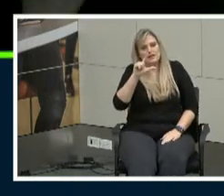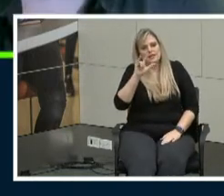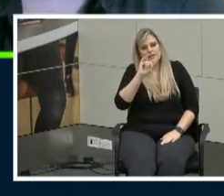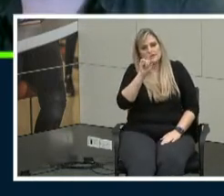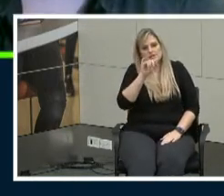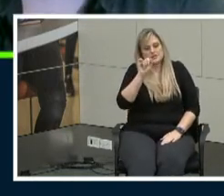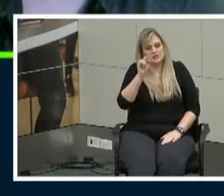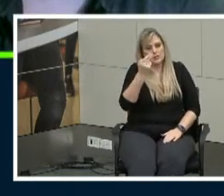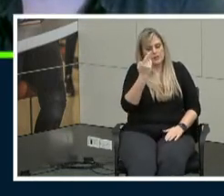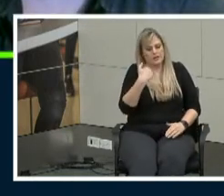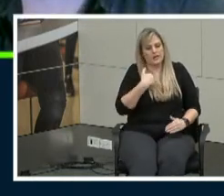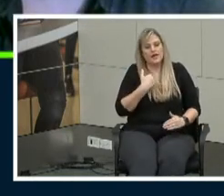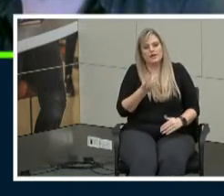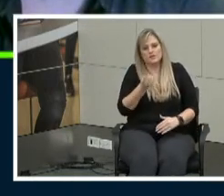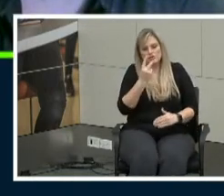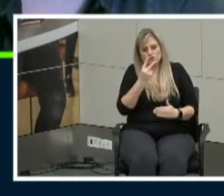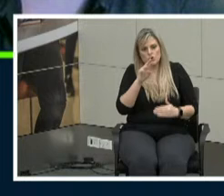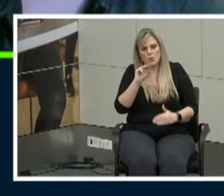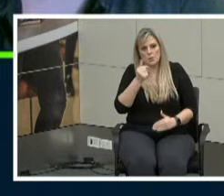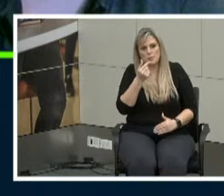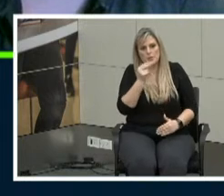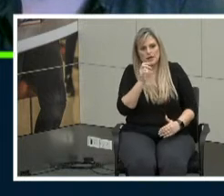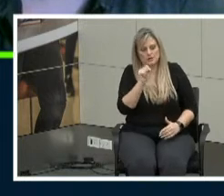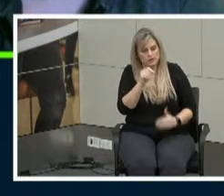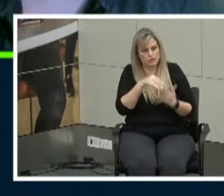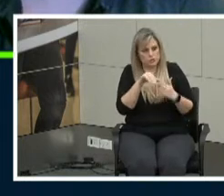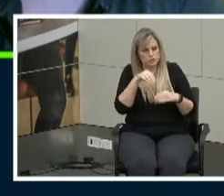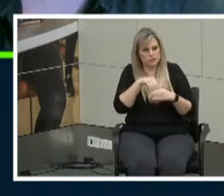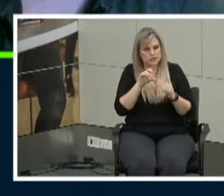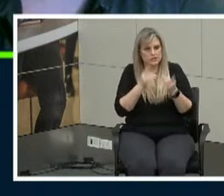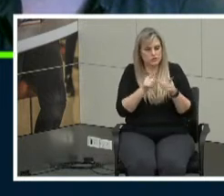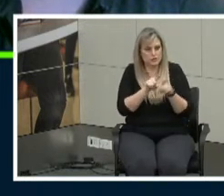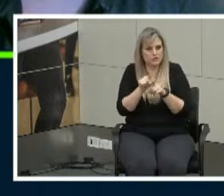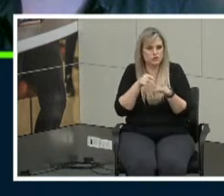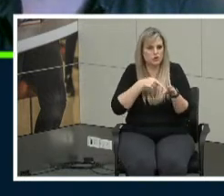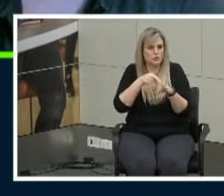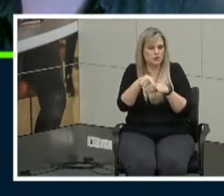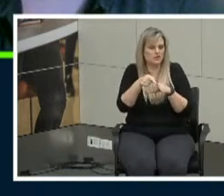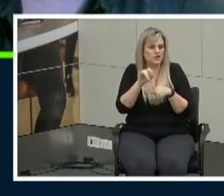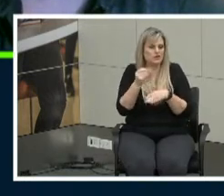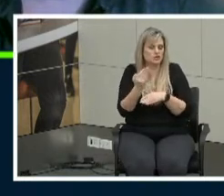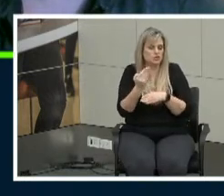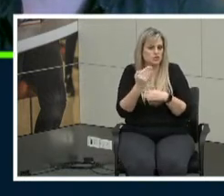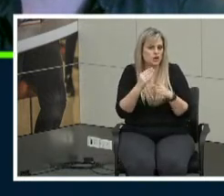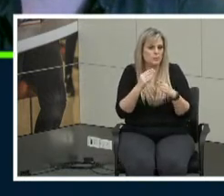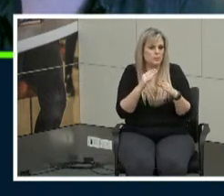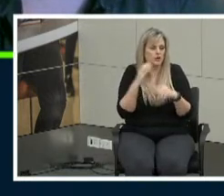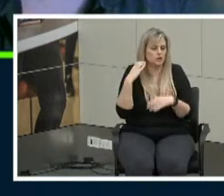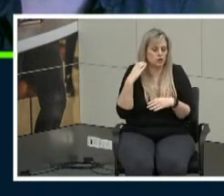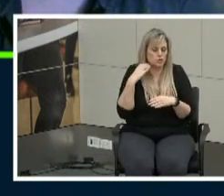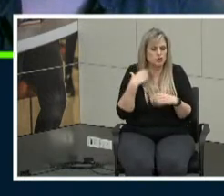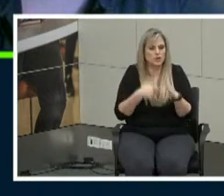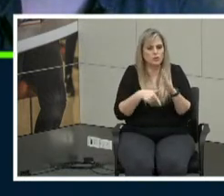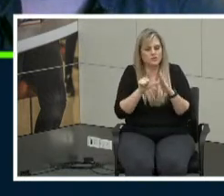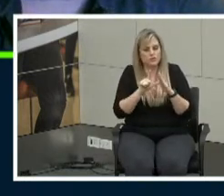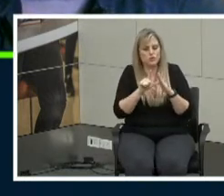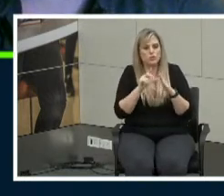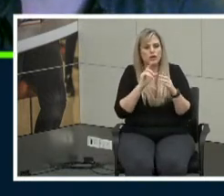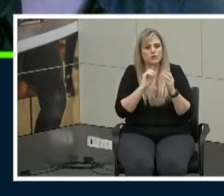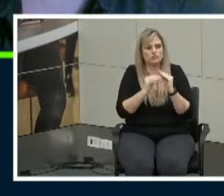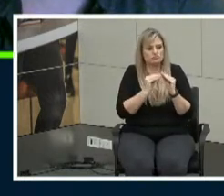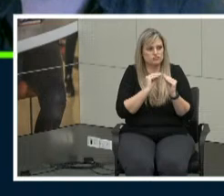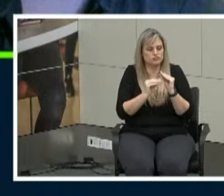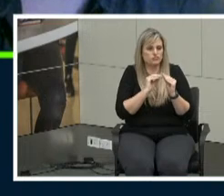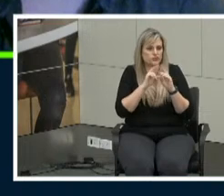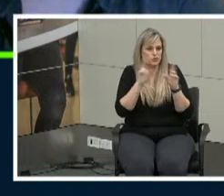am Mom to two magnet students in the district I am also a professional job coach which means I review and rewrite resumés and Coach clients through career